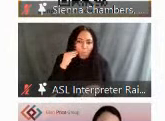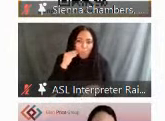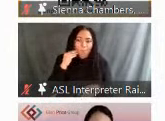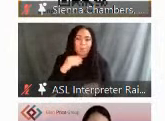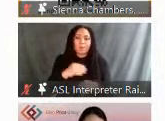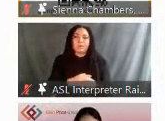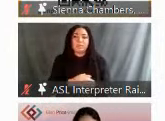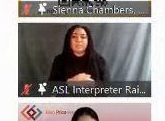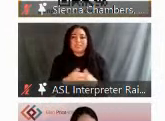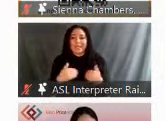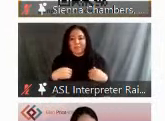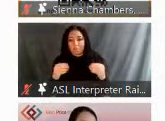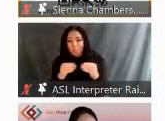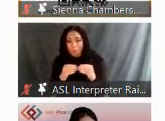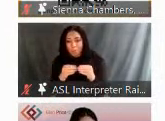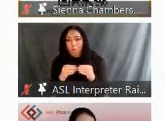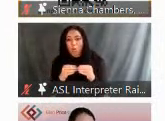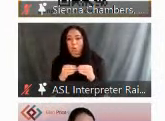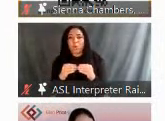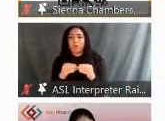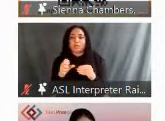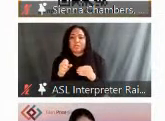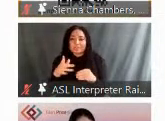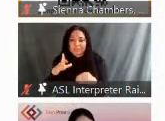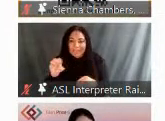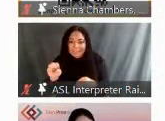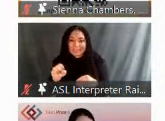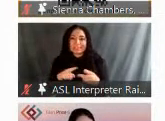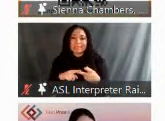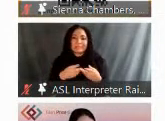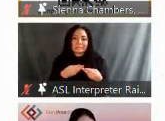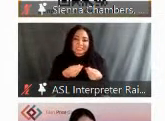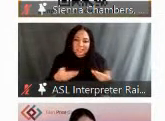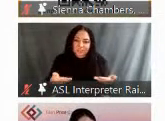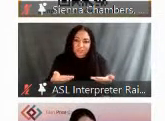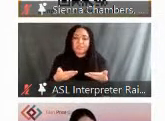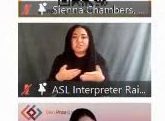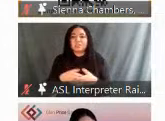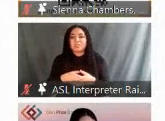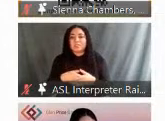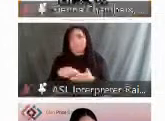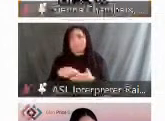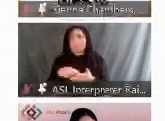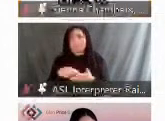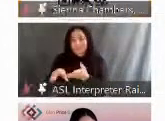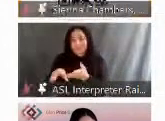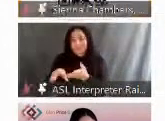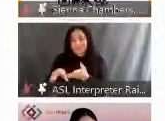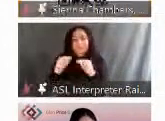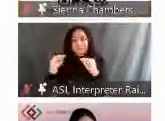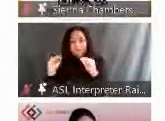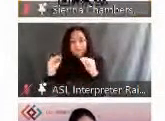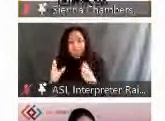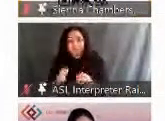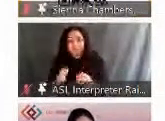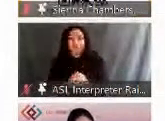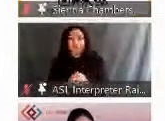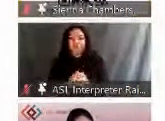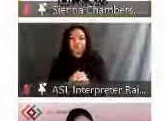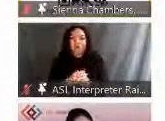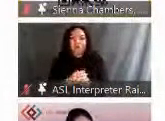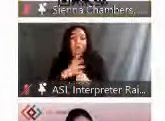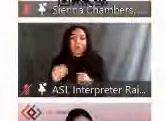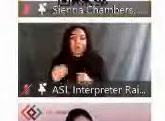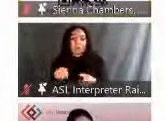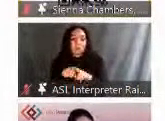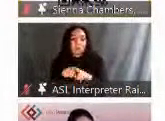to have more space, material, supplies, pay for extra teacher, and to help